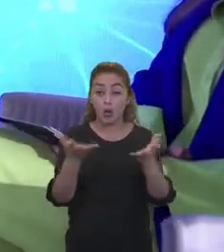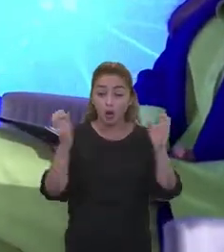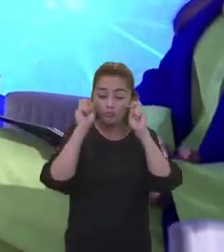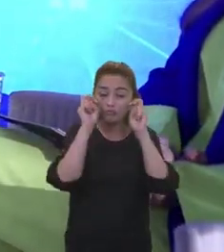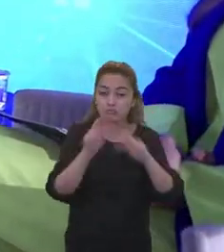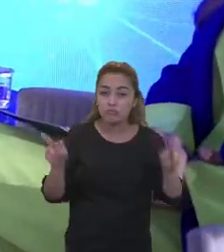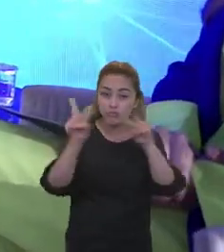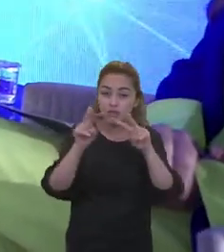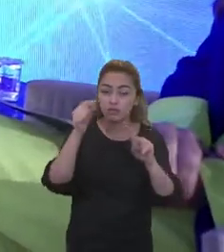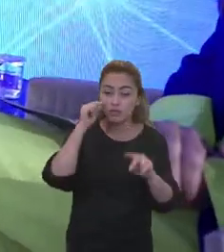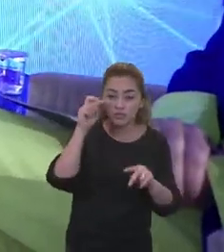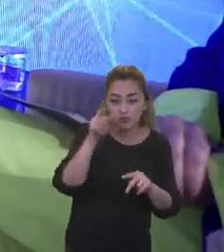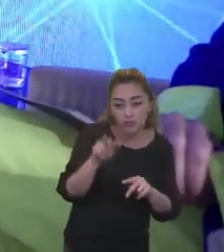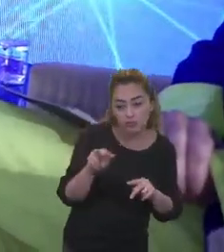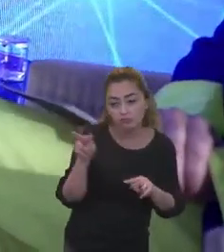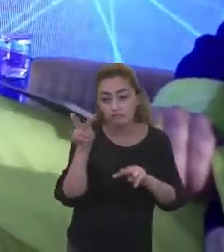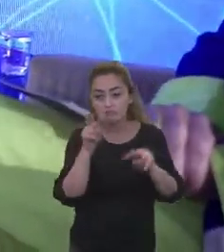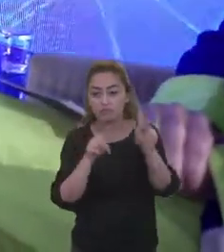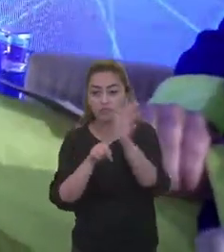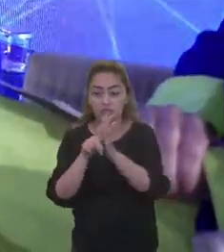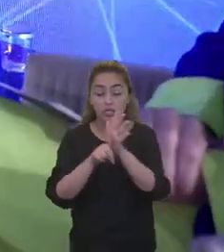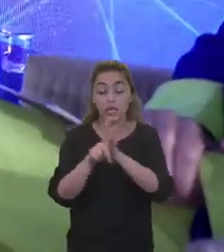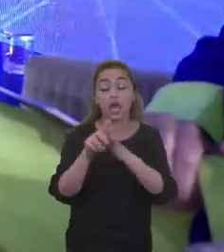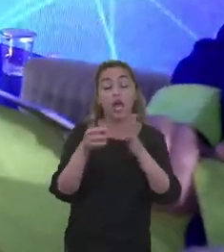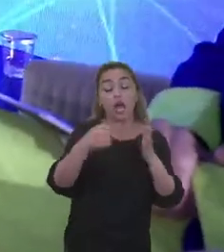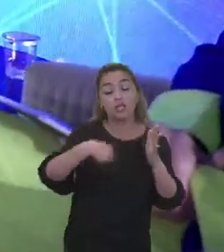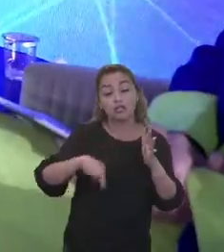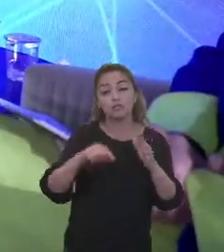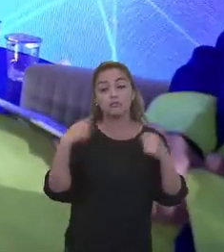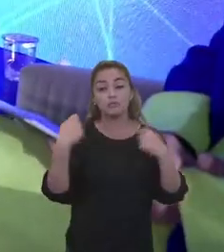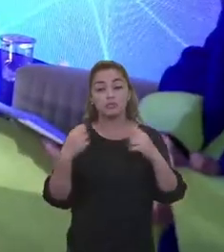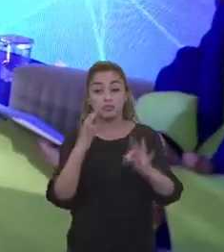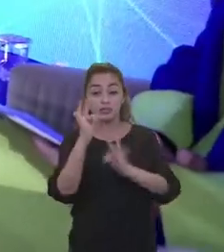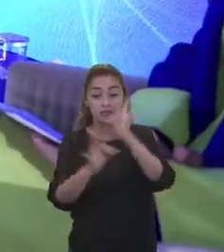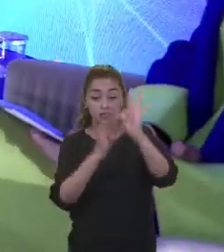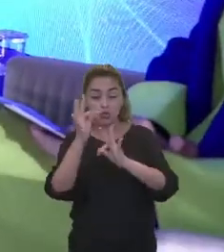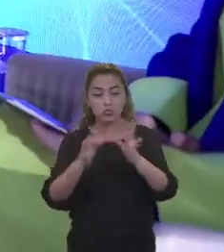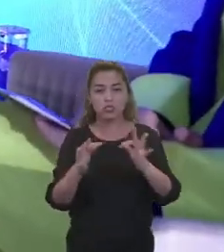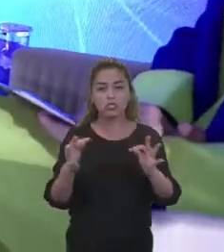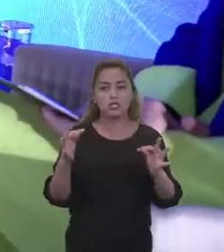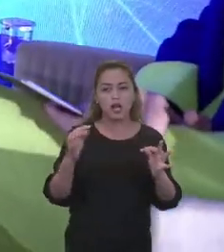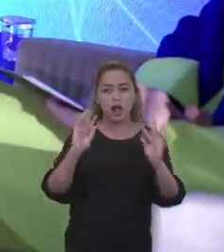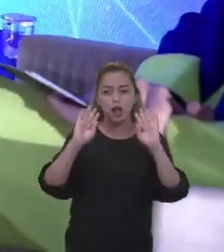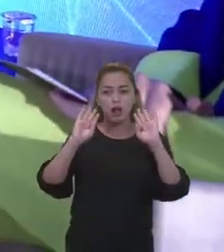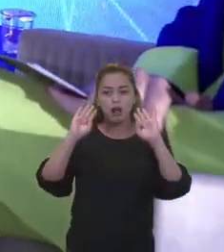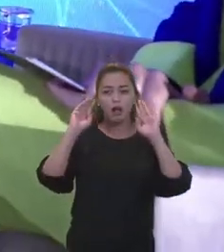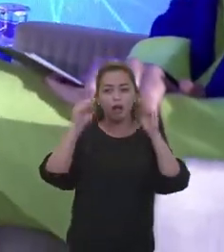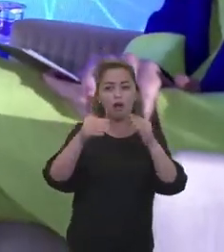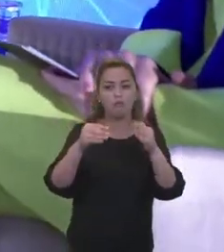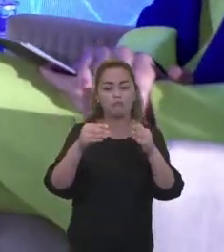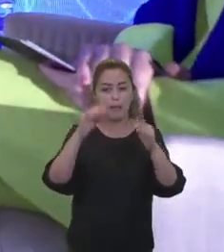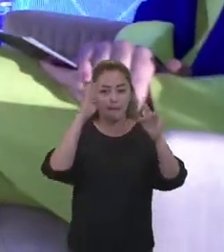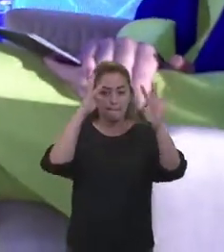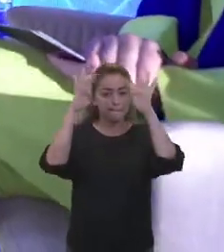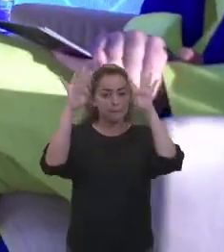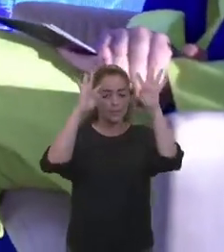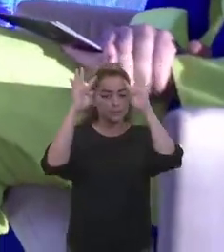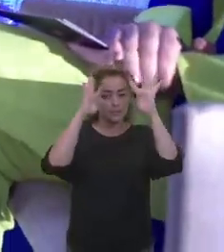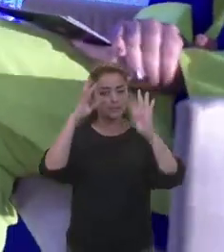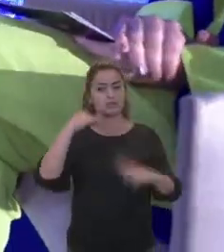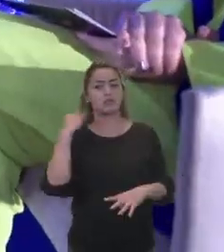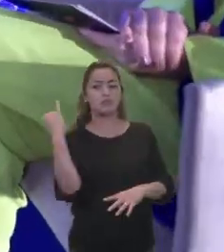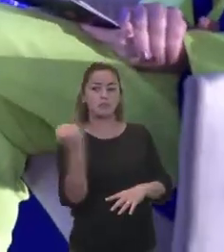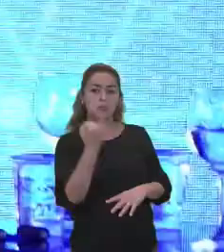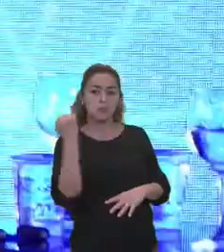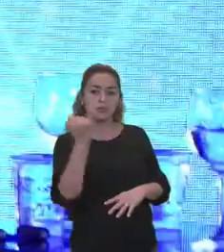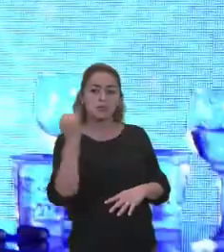gone deeper because we don't do technology with soul, but we do it with intention. Not just